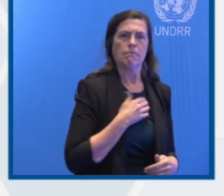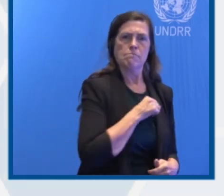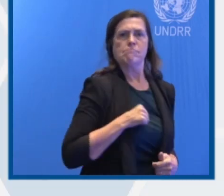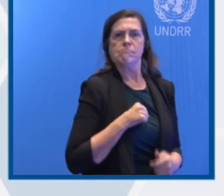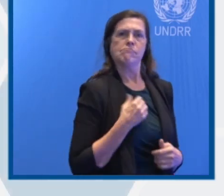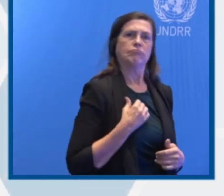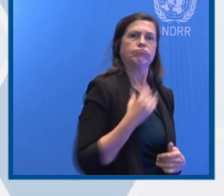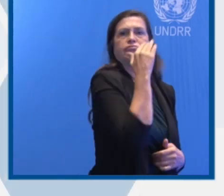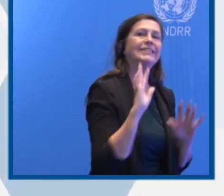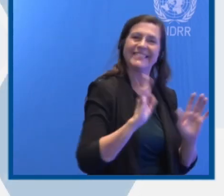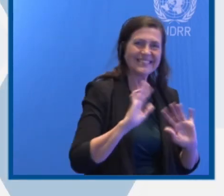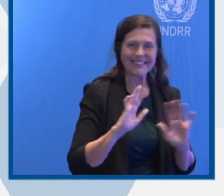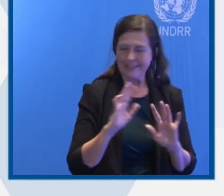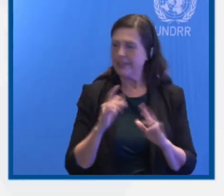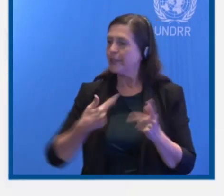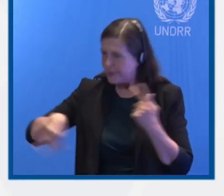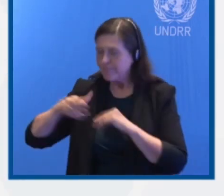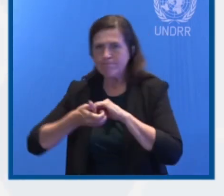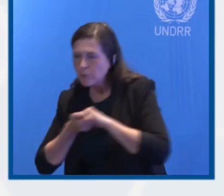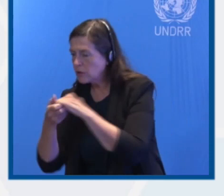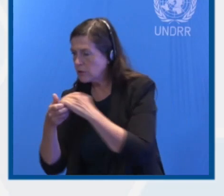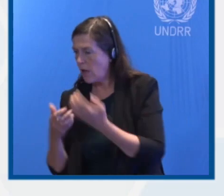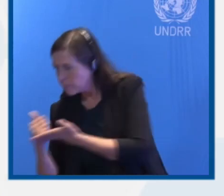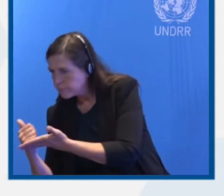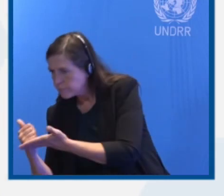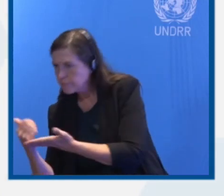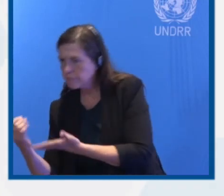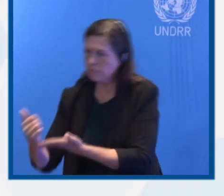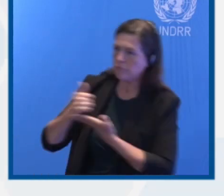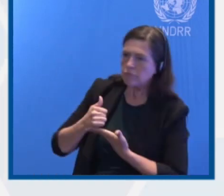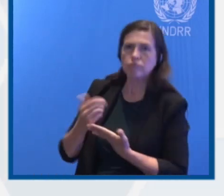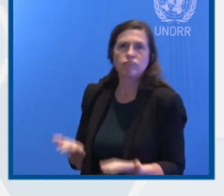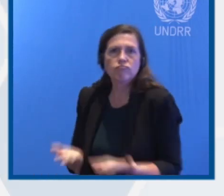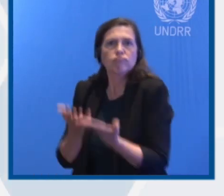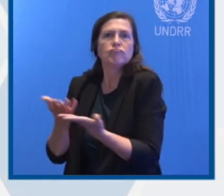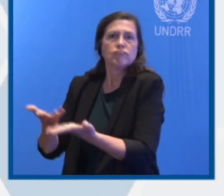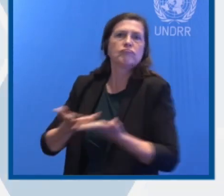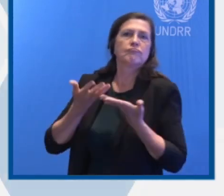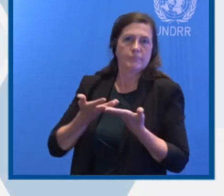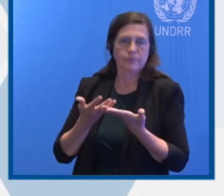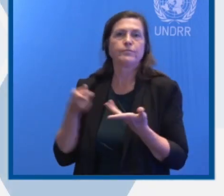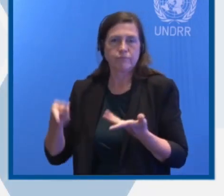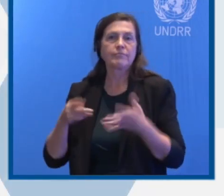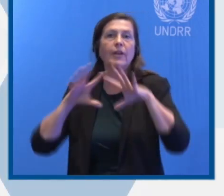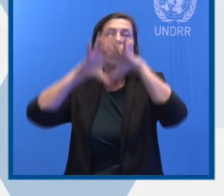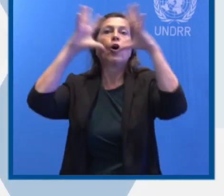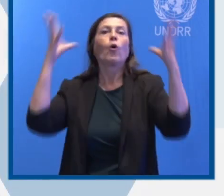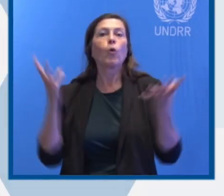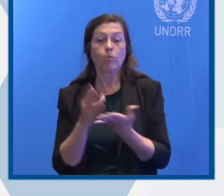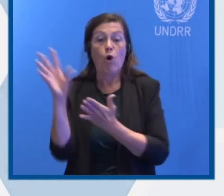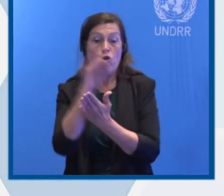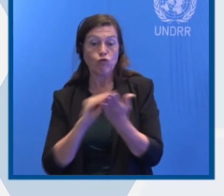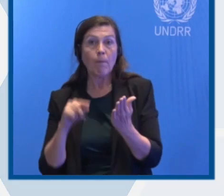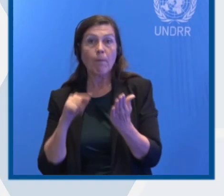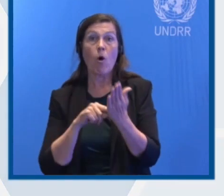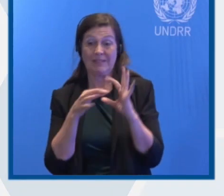other risks? And you highlighted some of the findings of the global risk report and linking that with